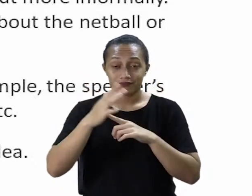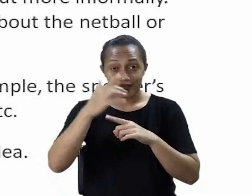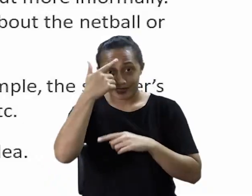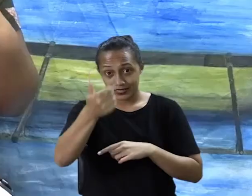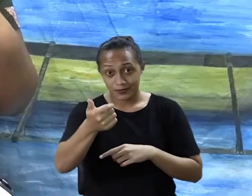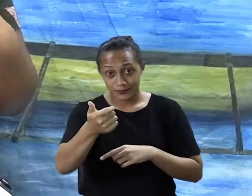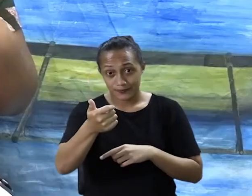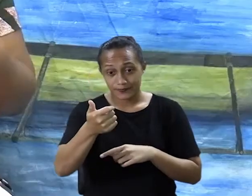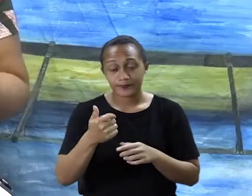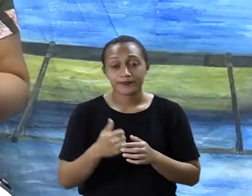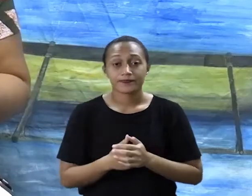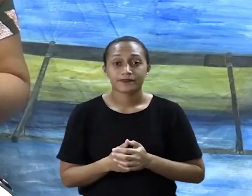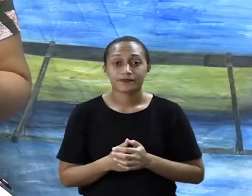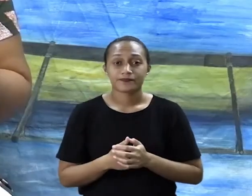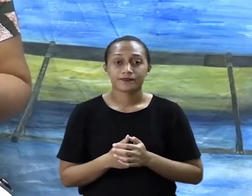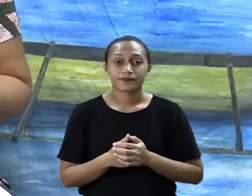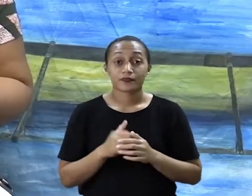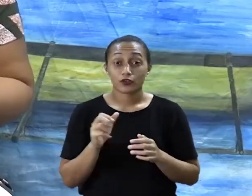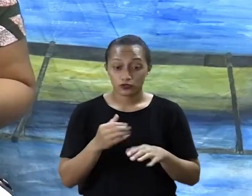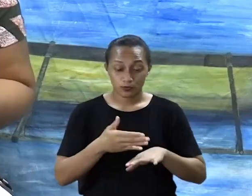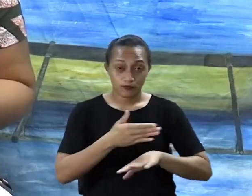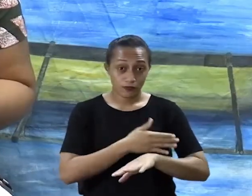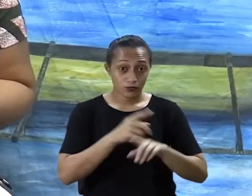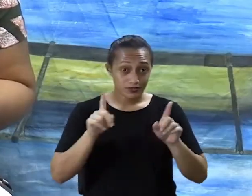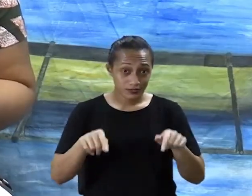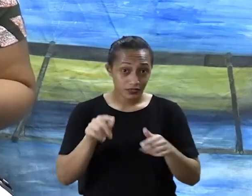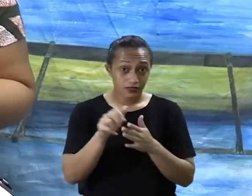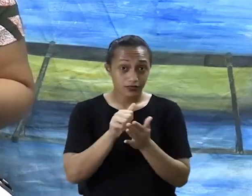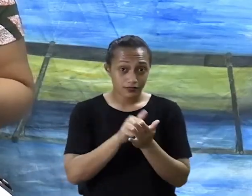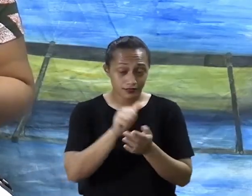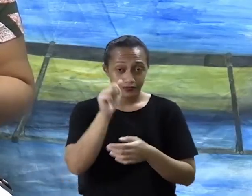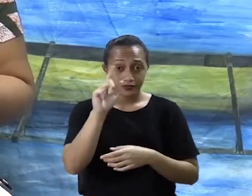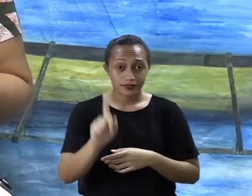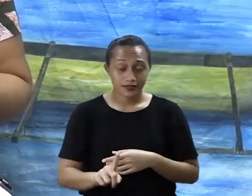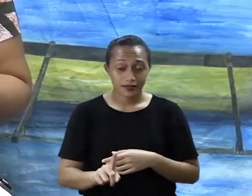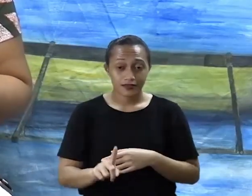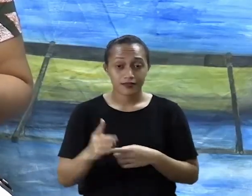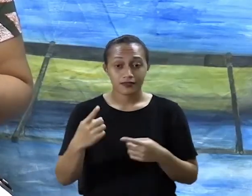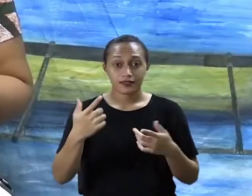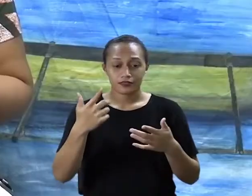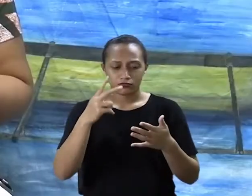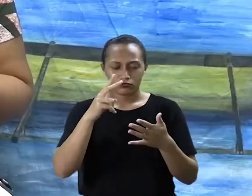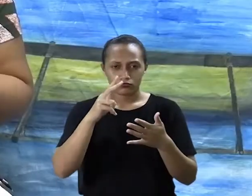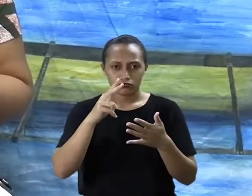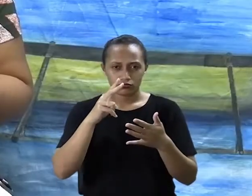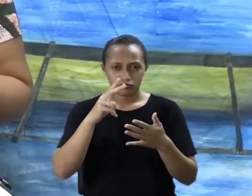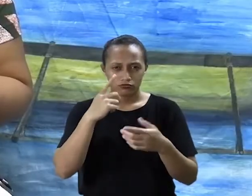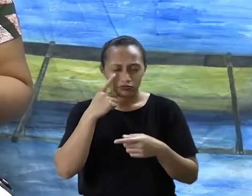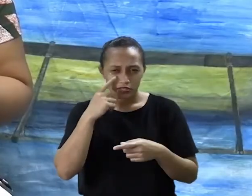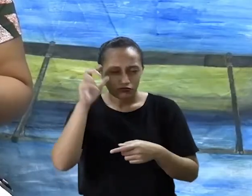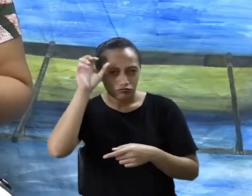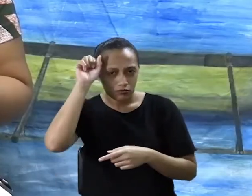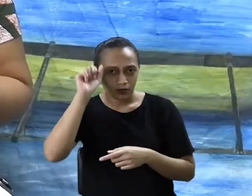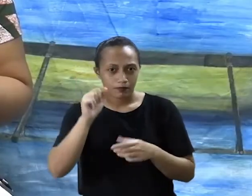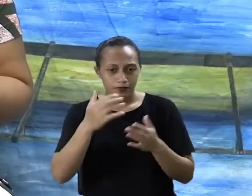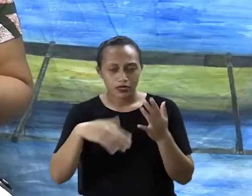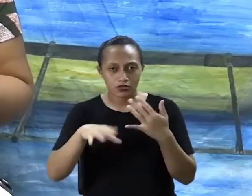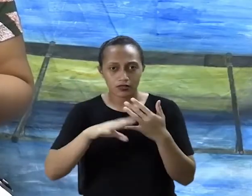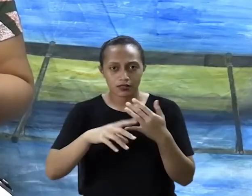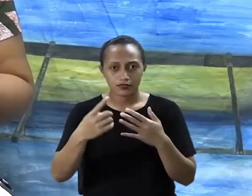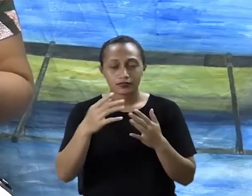idea. So, before we start with our lesson today, let's just recap on our last